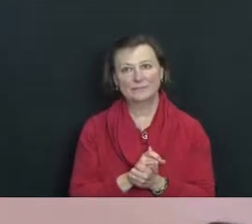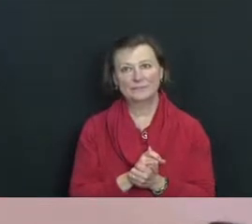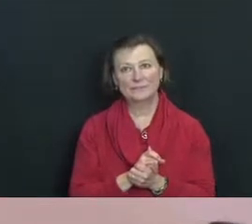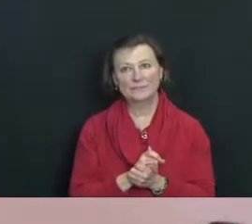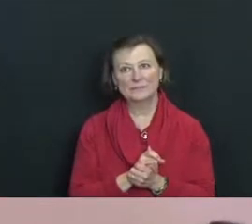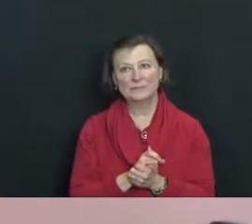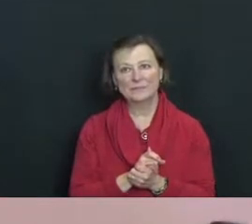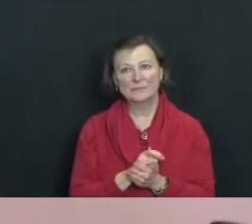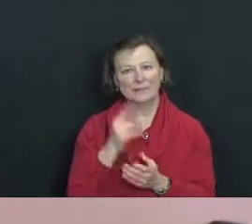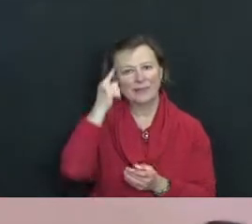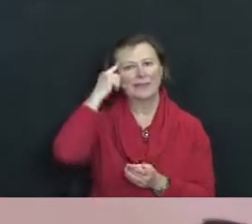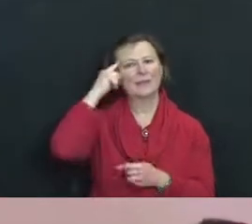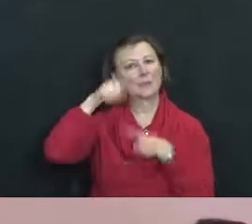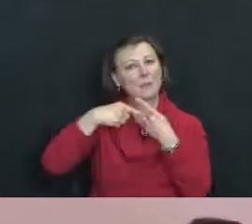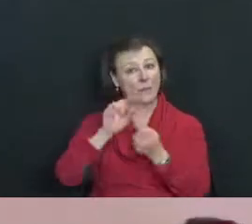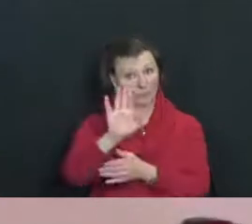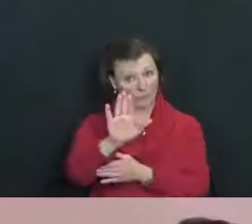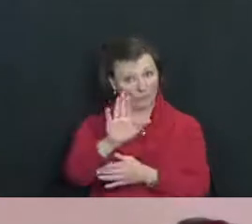Think of your life.